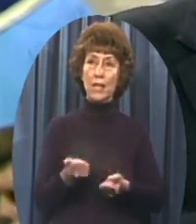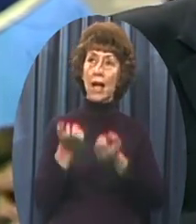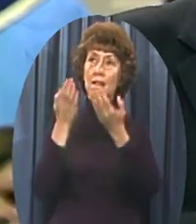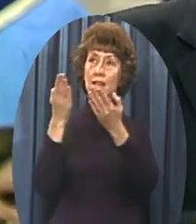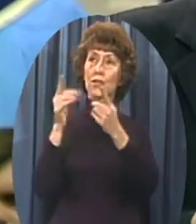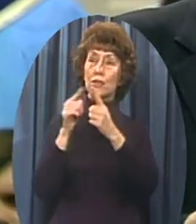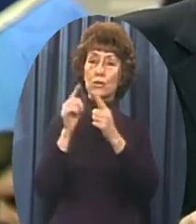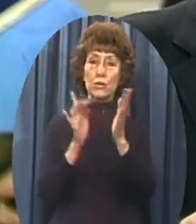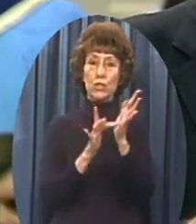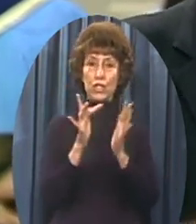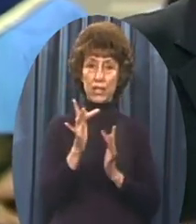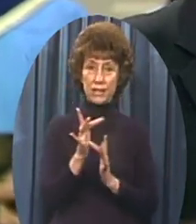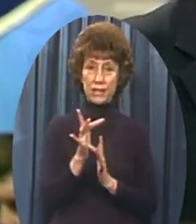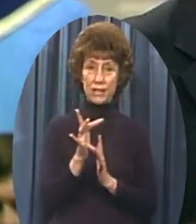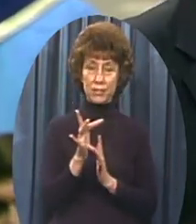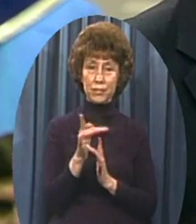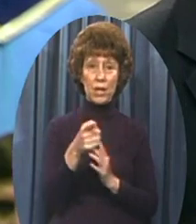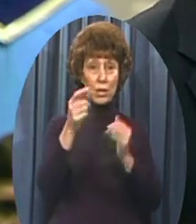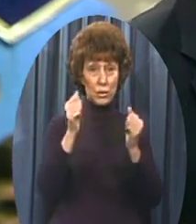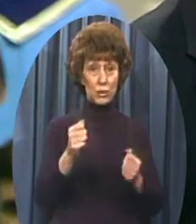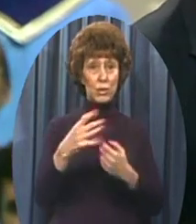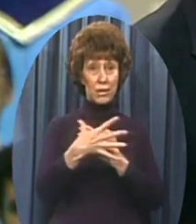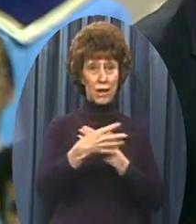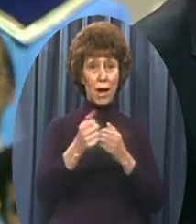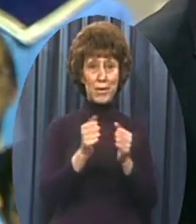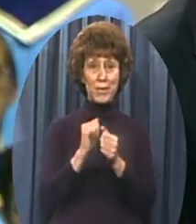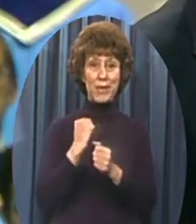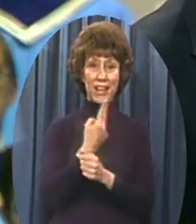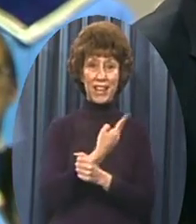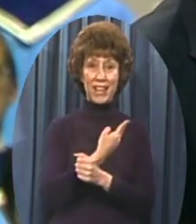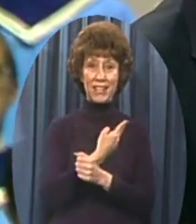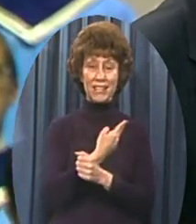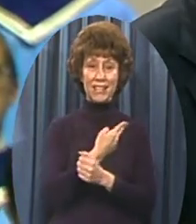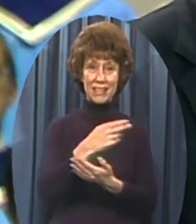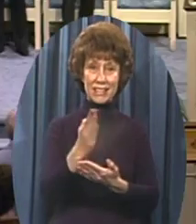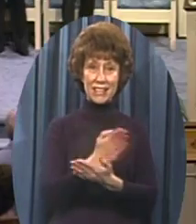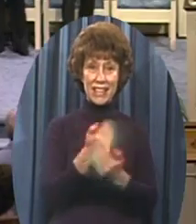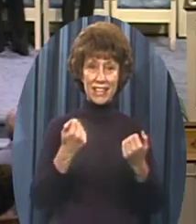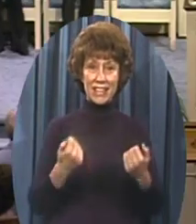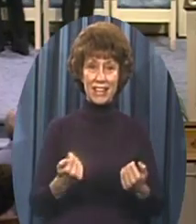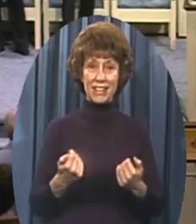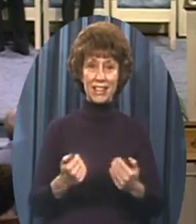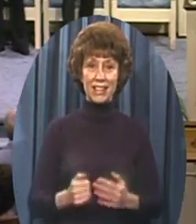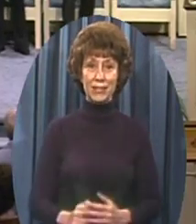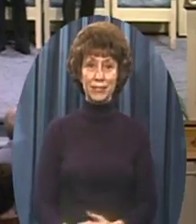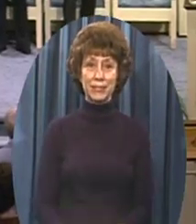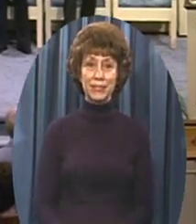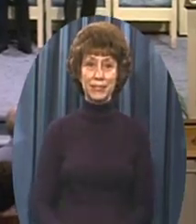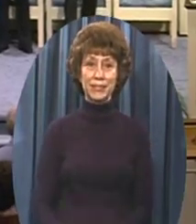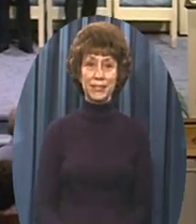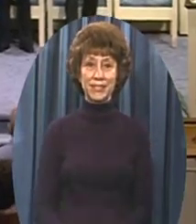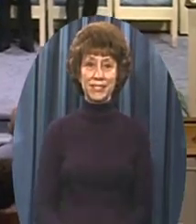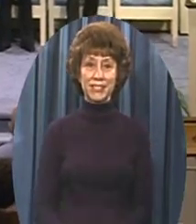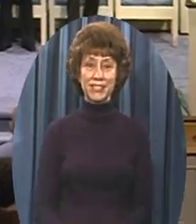will be on the screen, so all who are watching by television should sing it with us. Brother Moon.